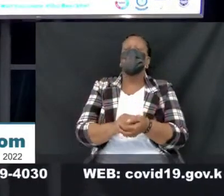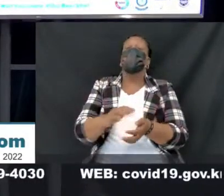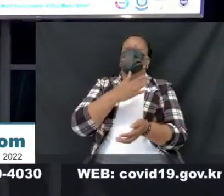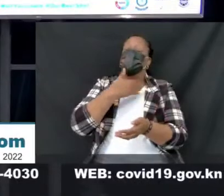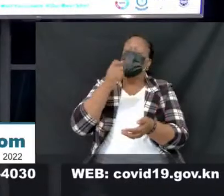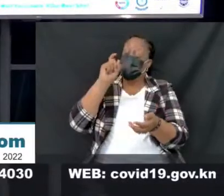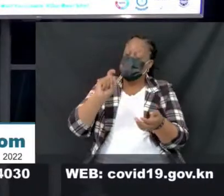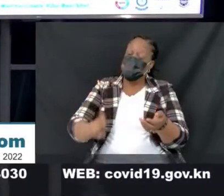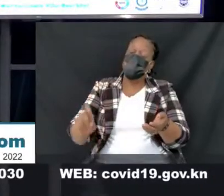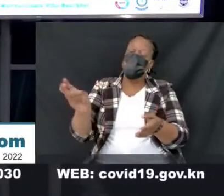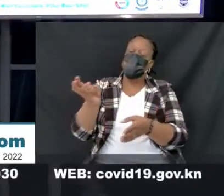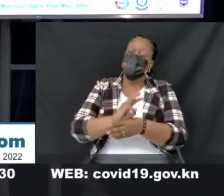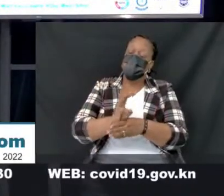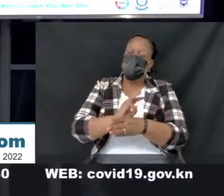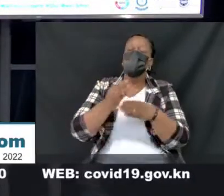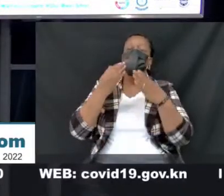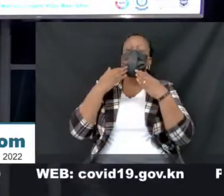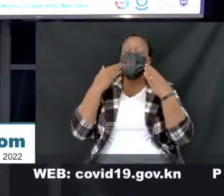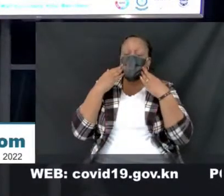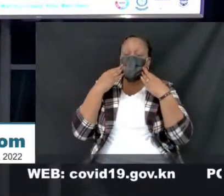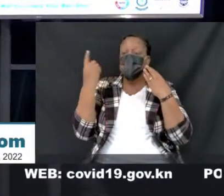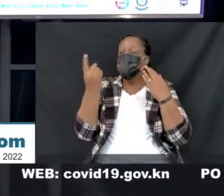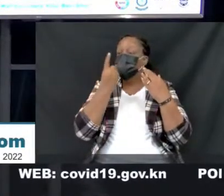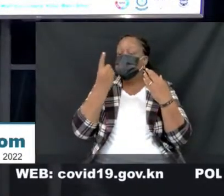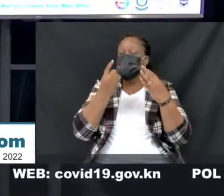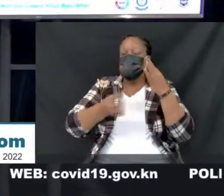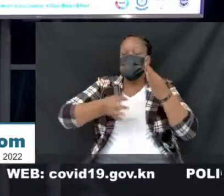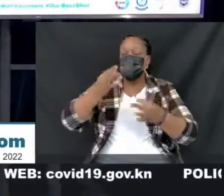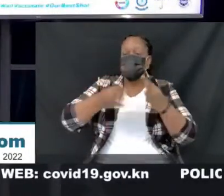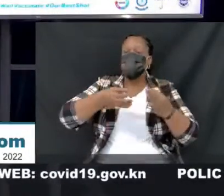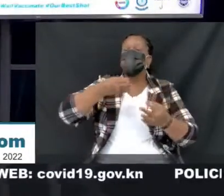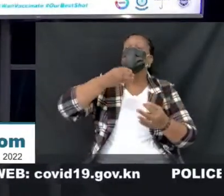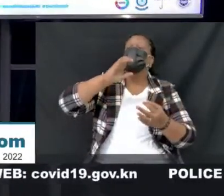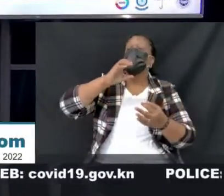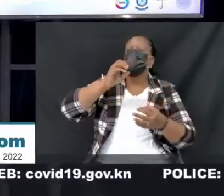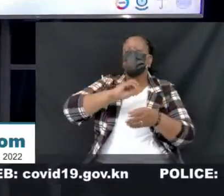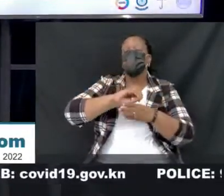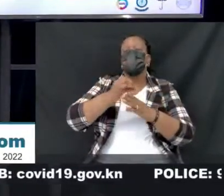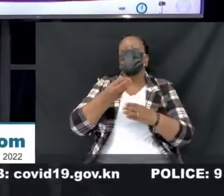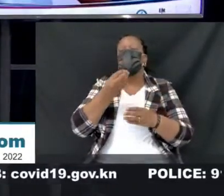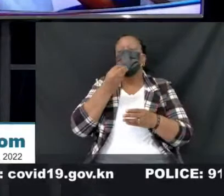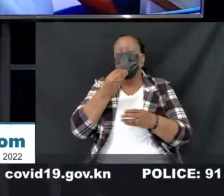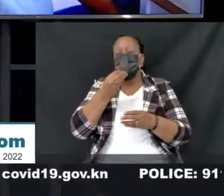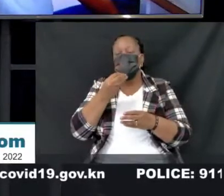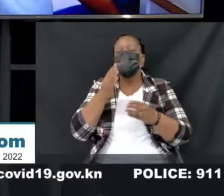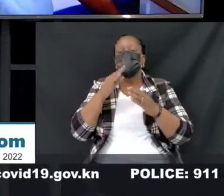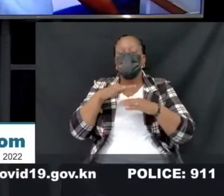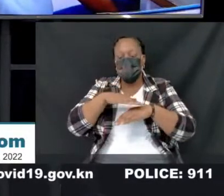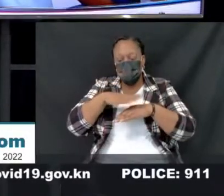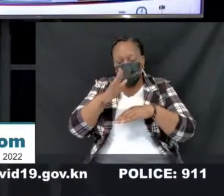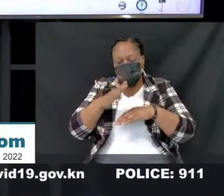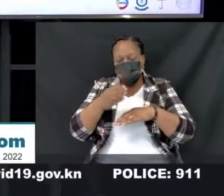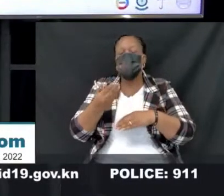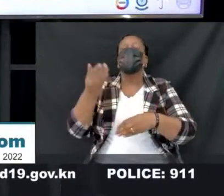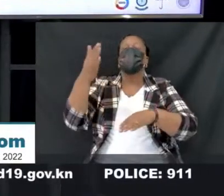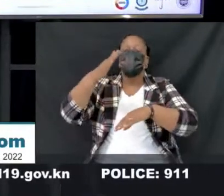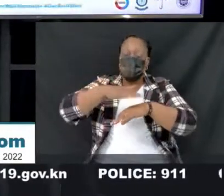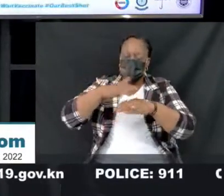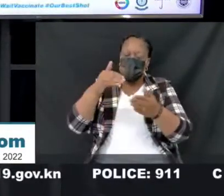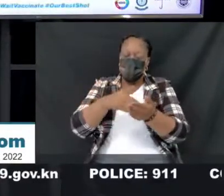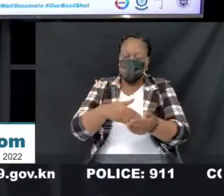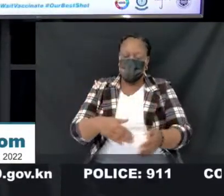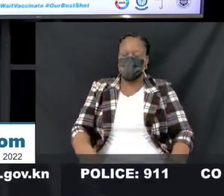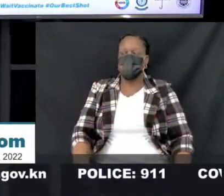course, while eating or drinking. As we strive towards the resumption of social activities, other